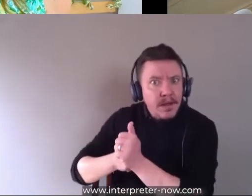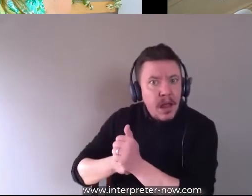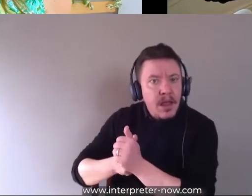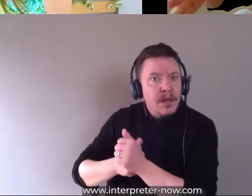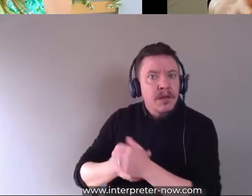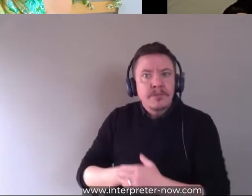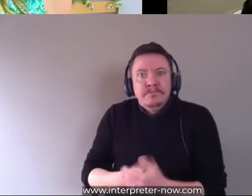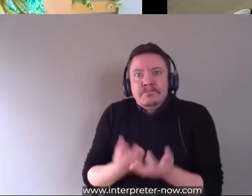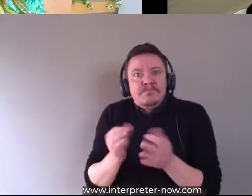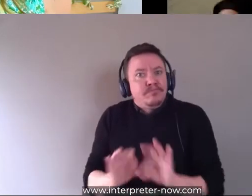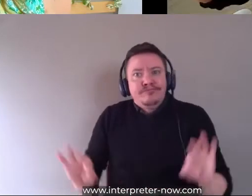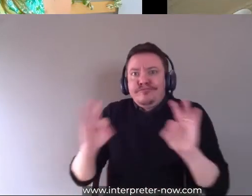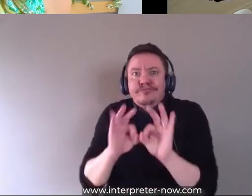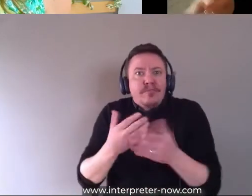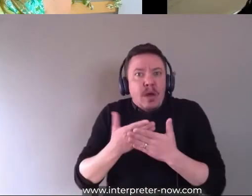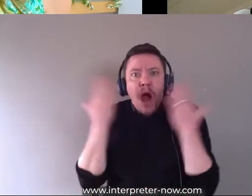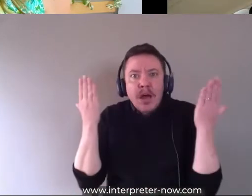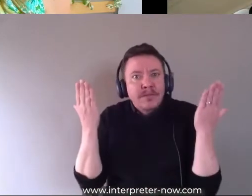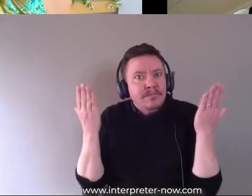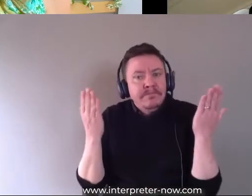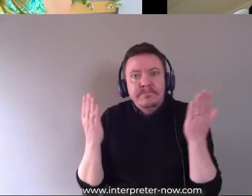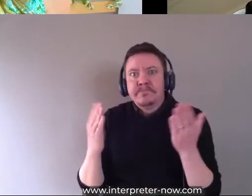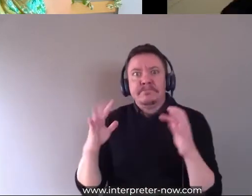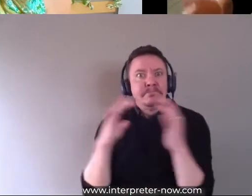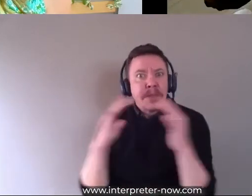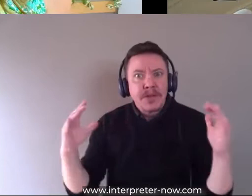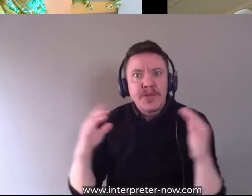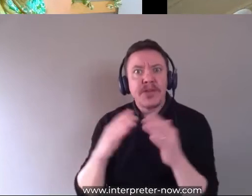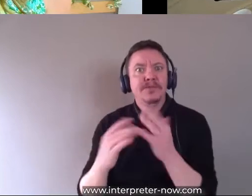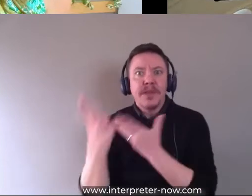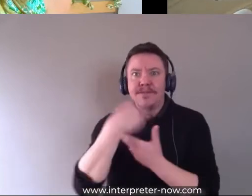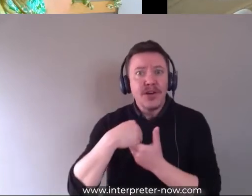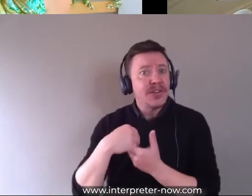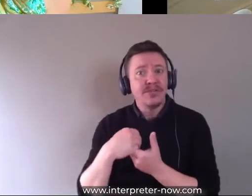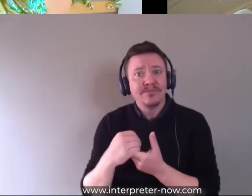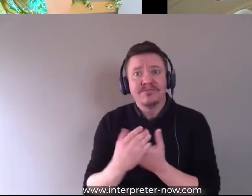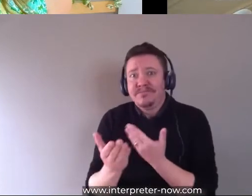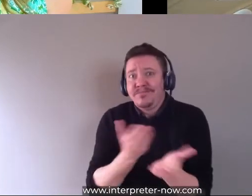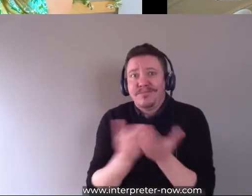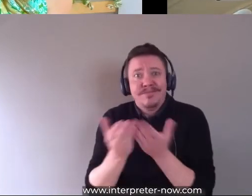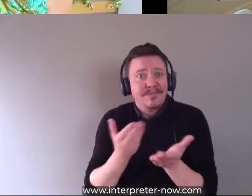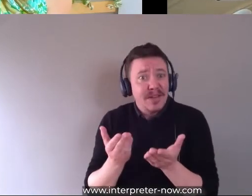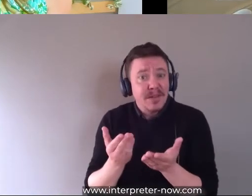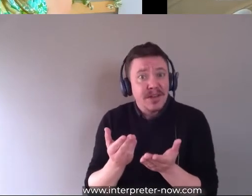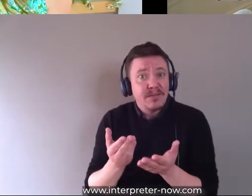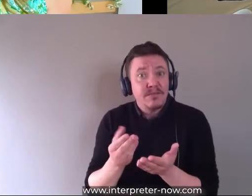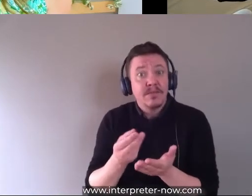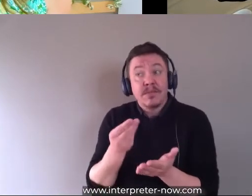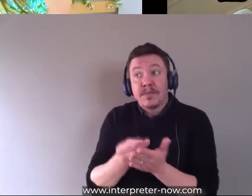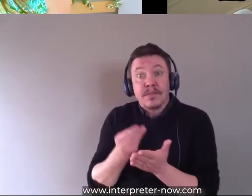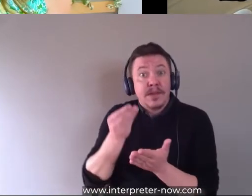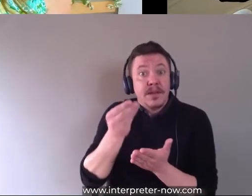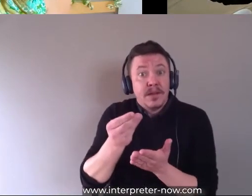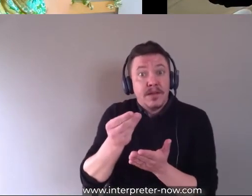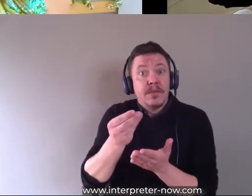how inclusive or diverse the rest of that whole stack is. If you're putting money into the hands of people who are making